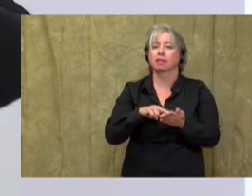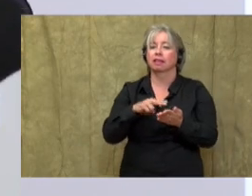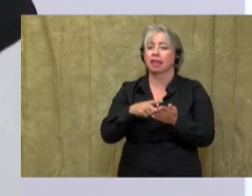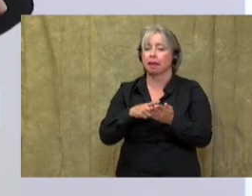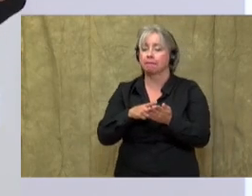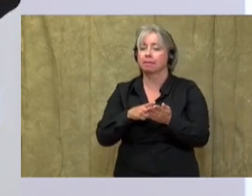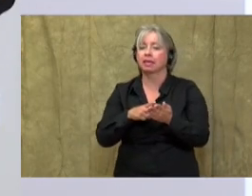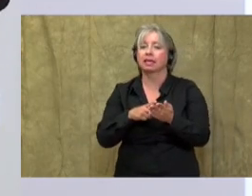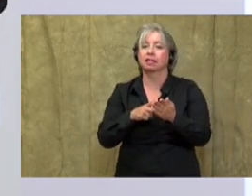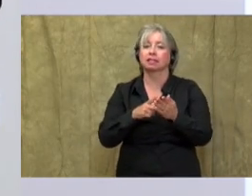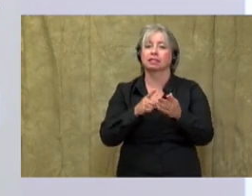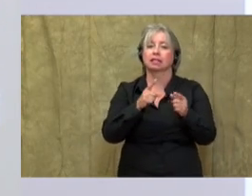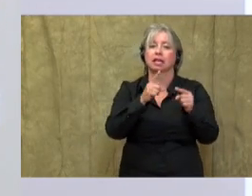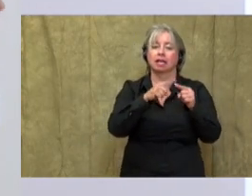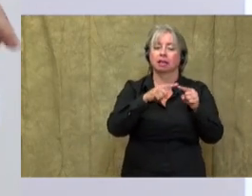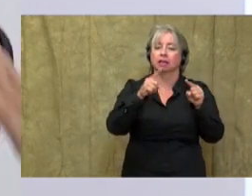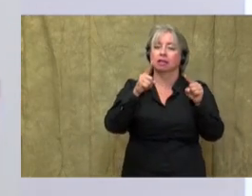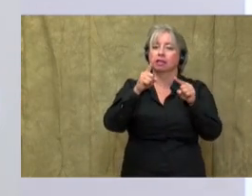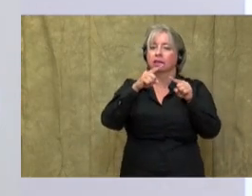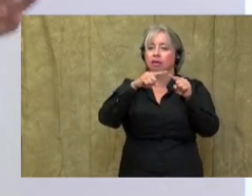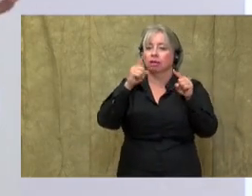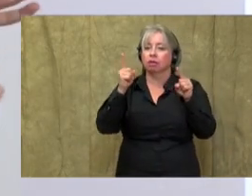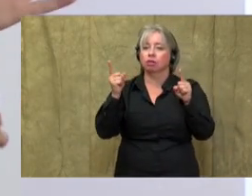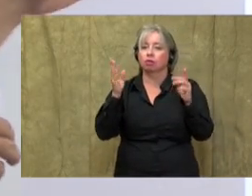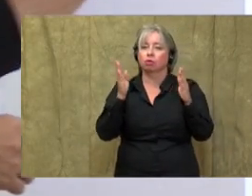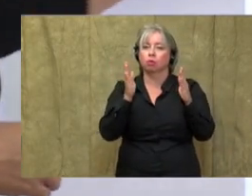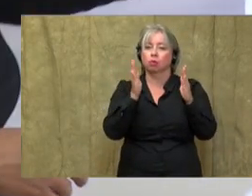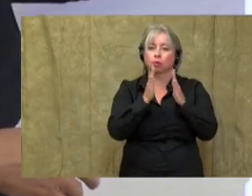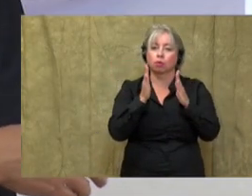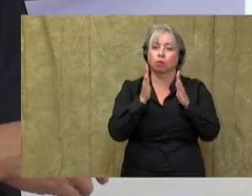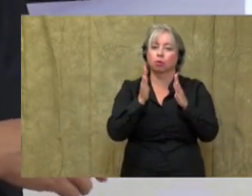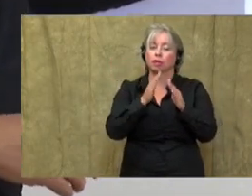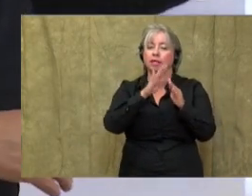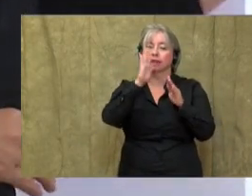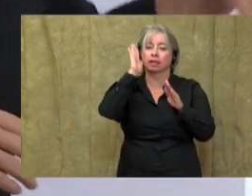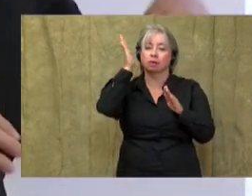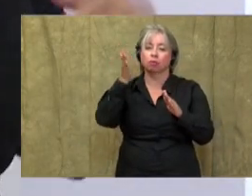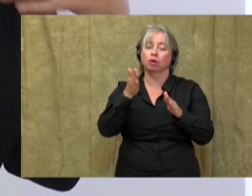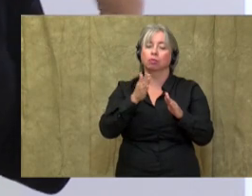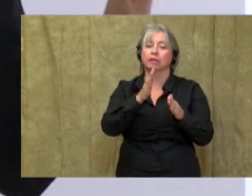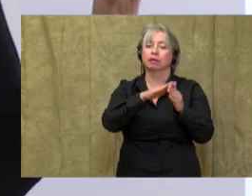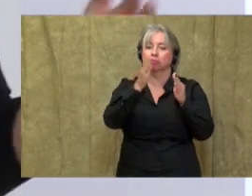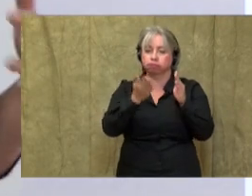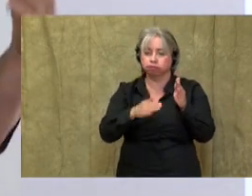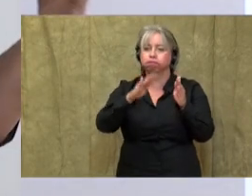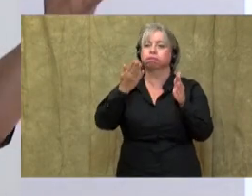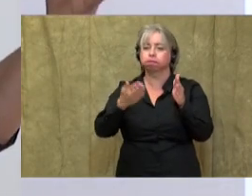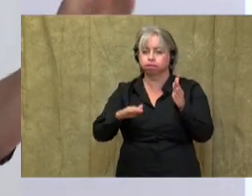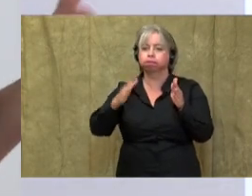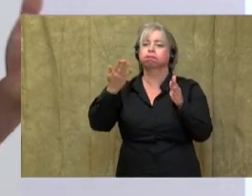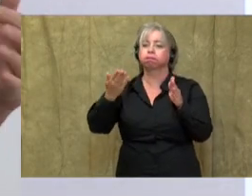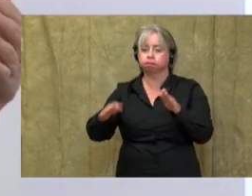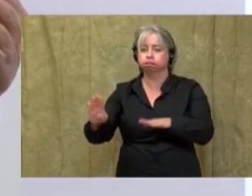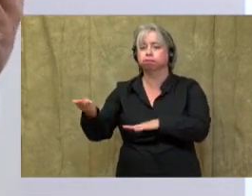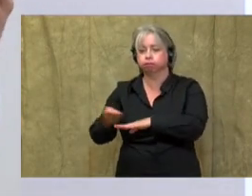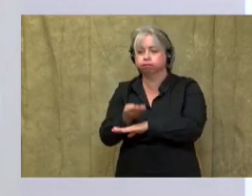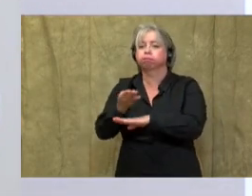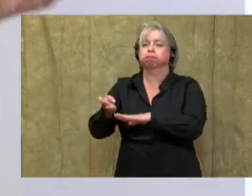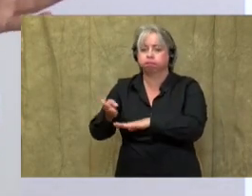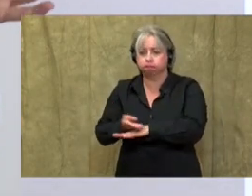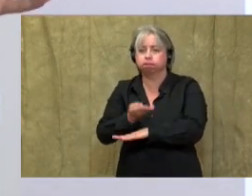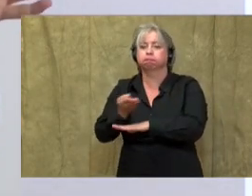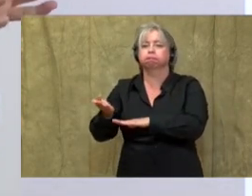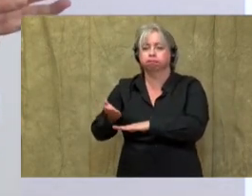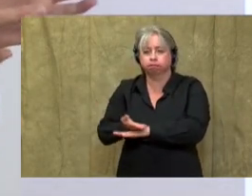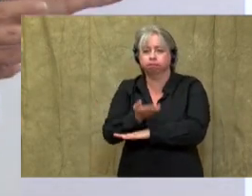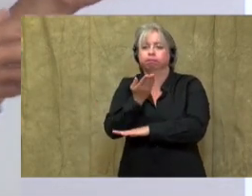waves are not as far apart time-wise, which means we're going to be in for some choppy water. Now, if you're researching and you're going to